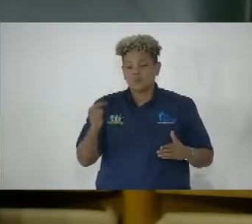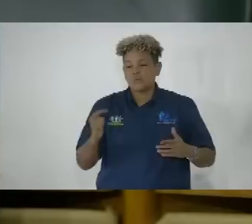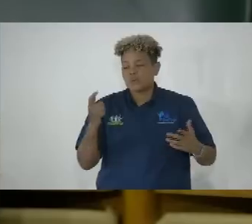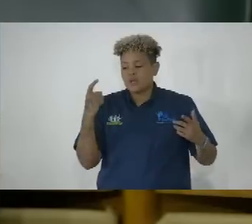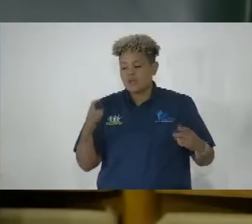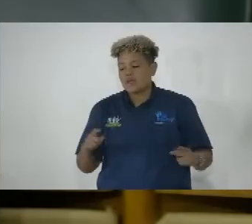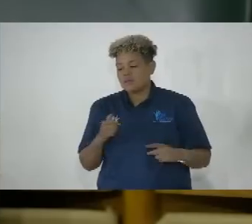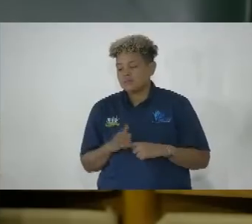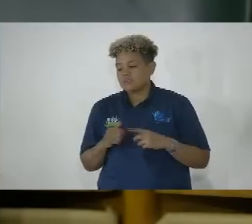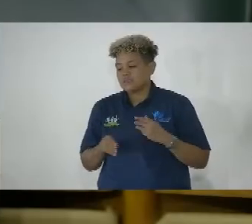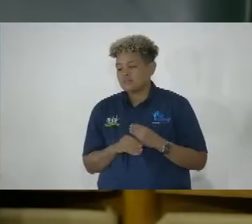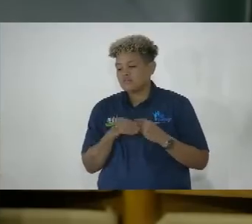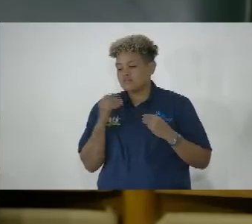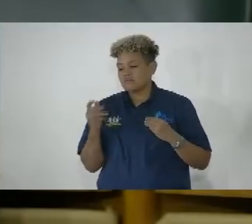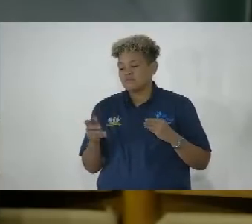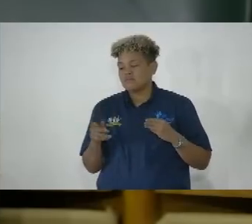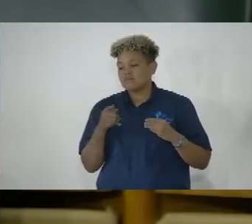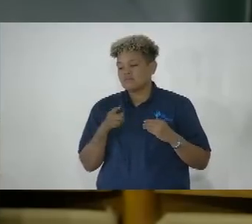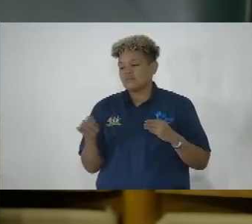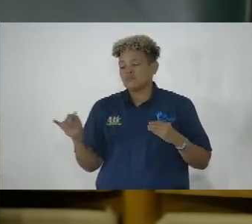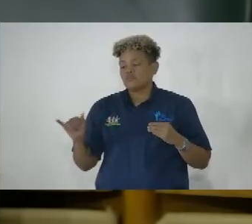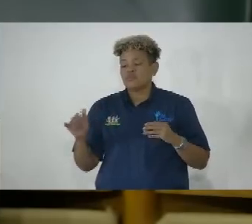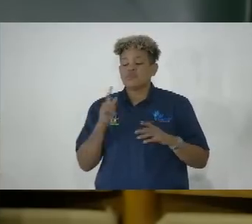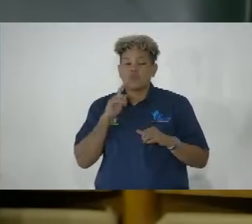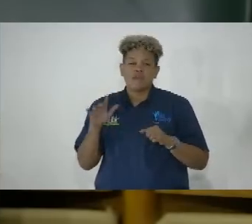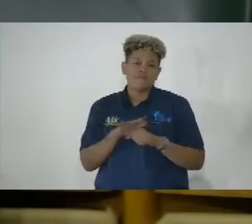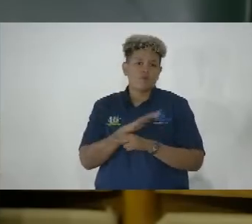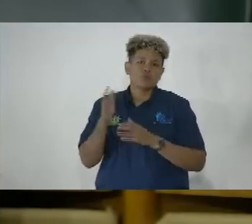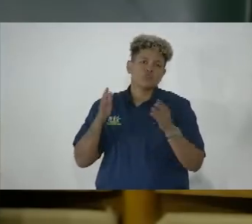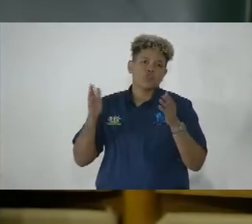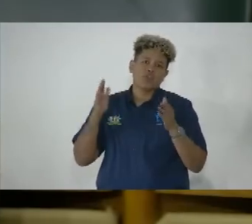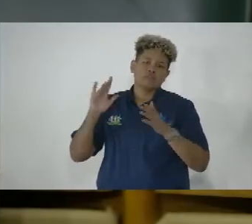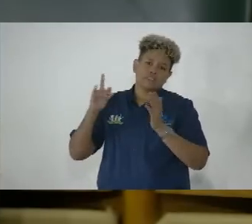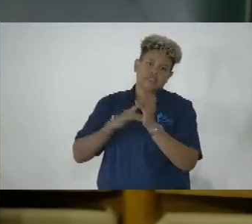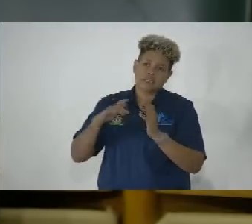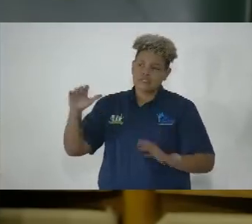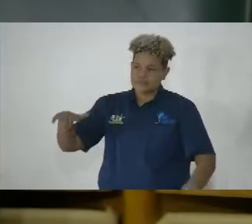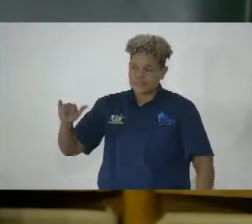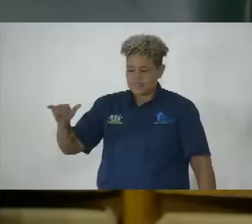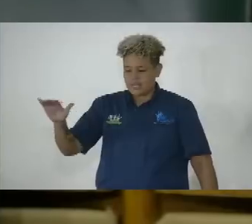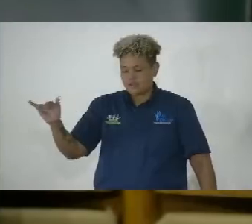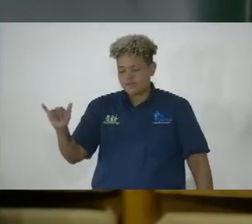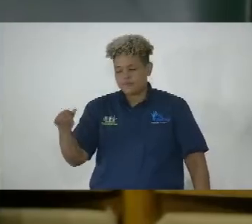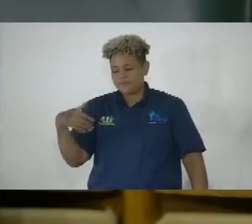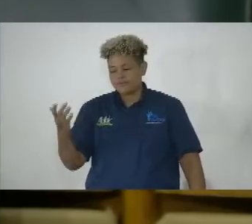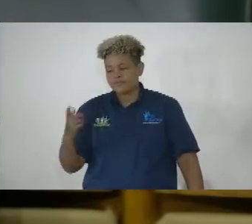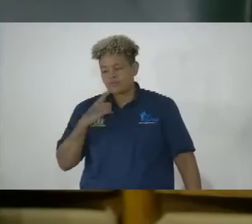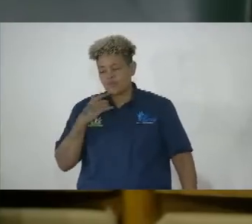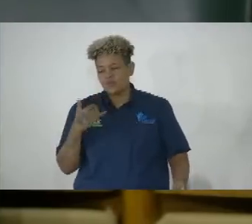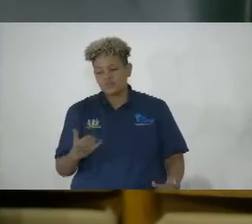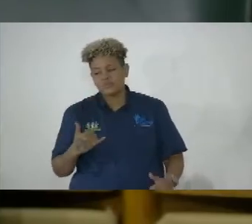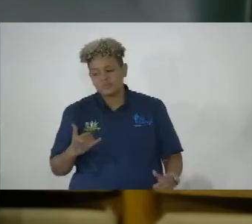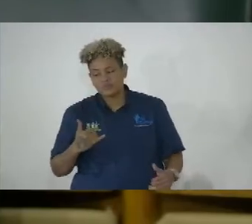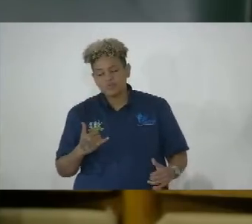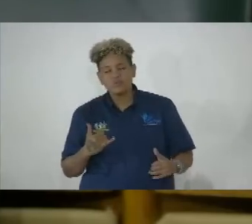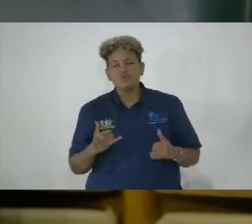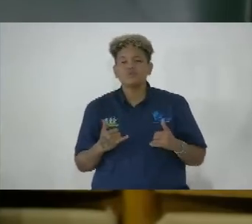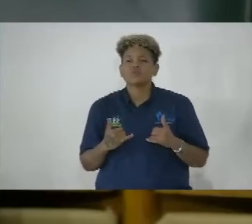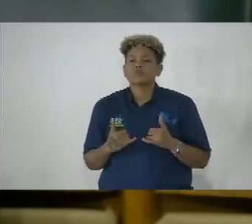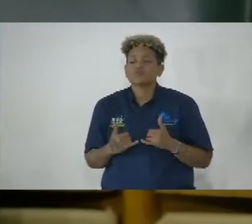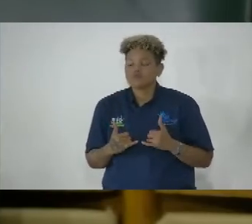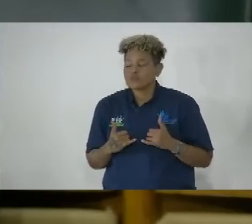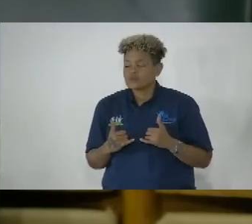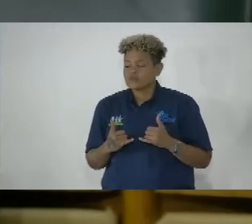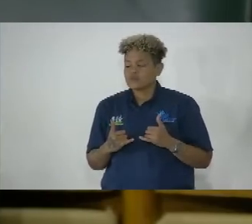and it too is a full-service center. Mr. President, to date,